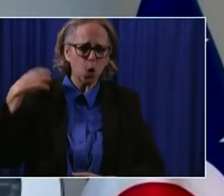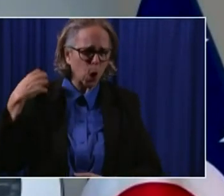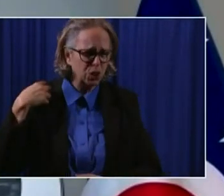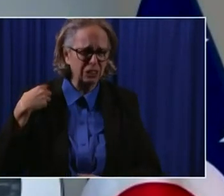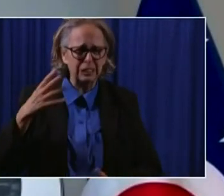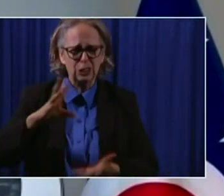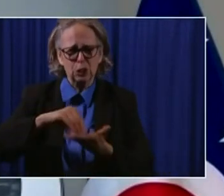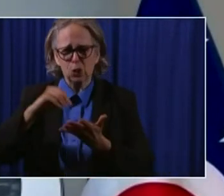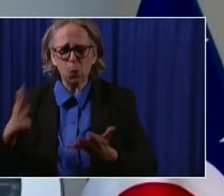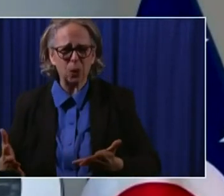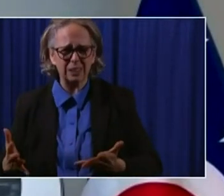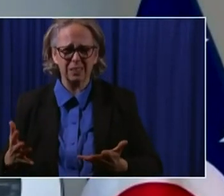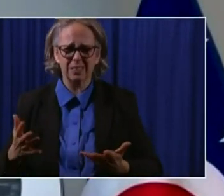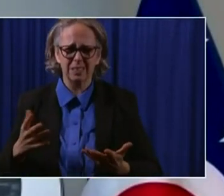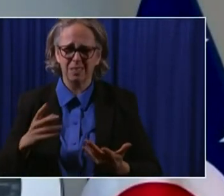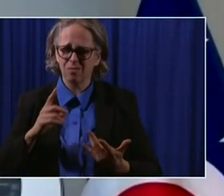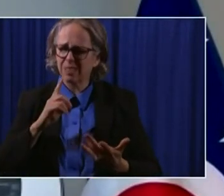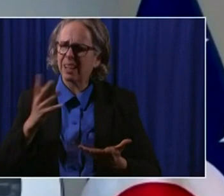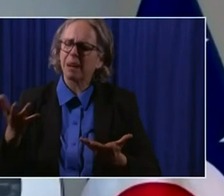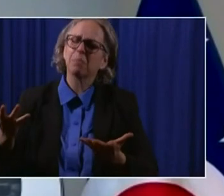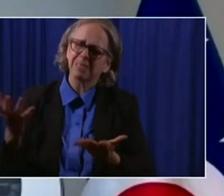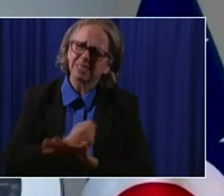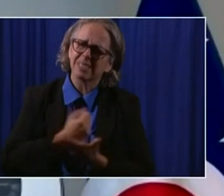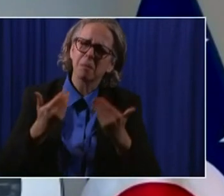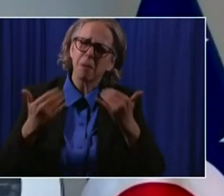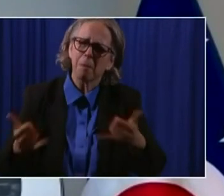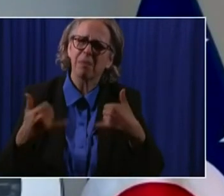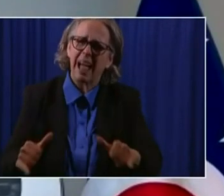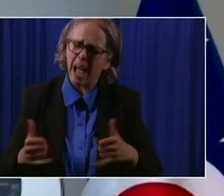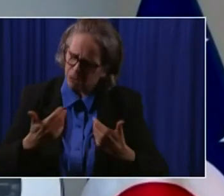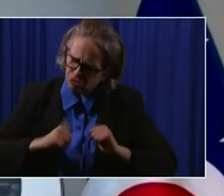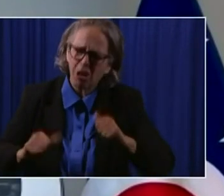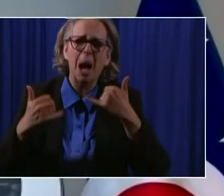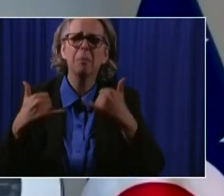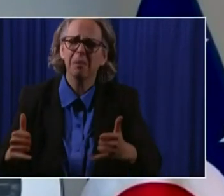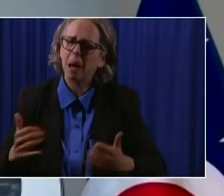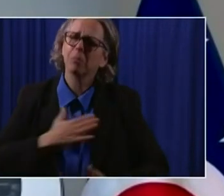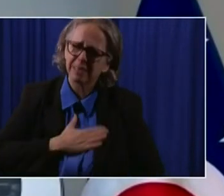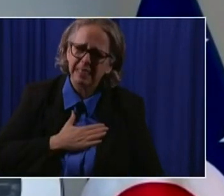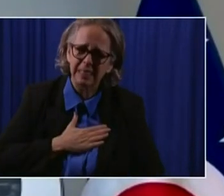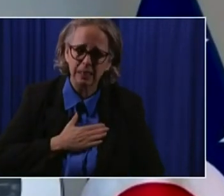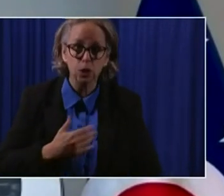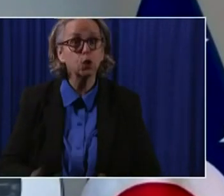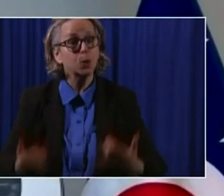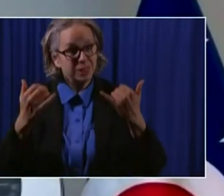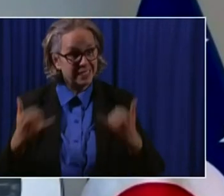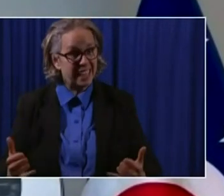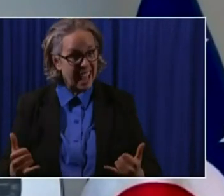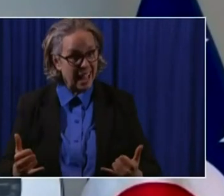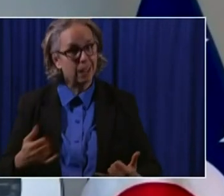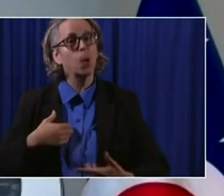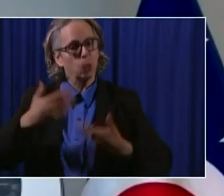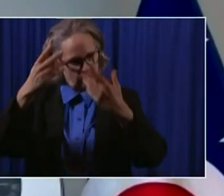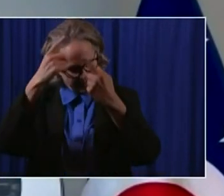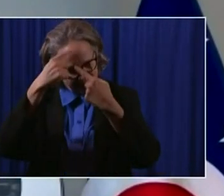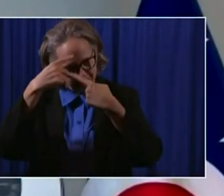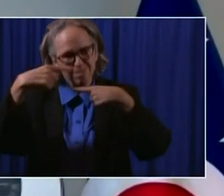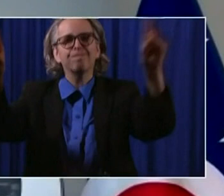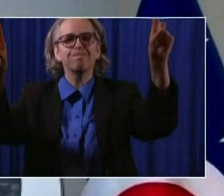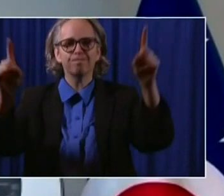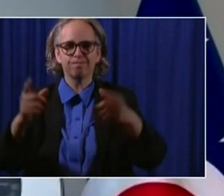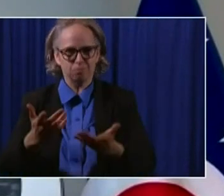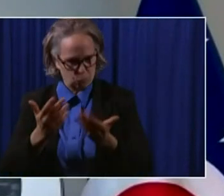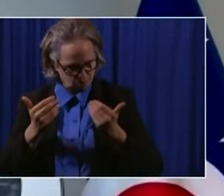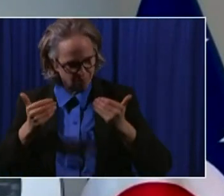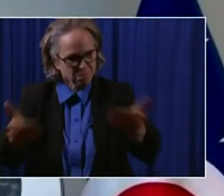give us a chance. Give us a chance to do this. And today they have that chance. They have that opportunity.